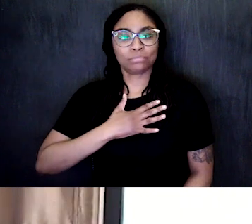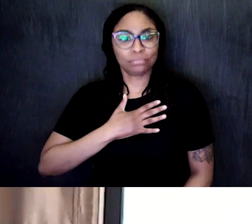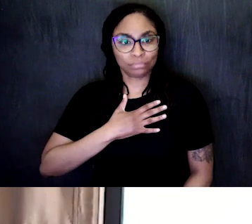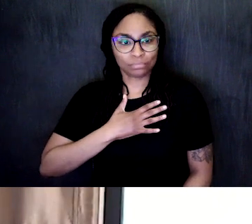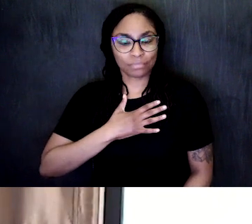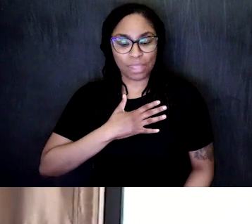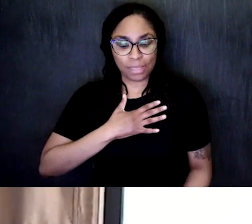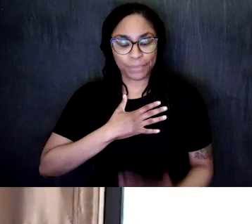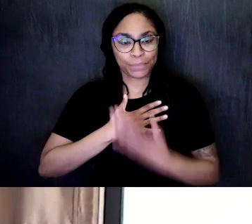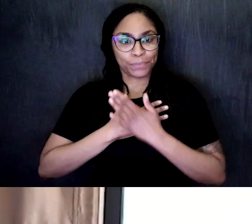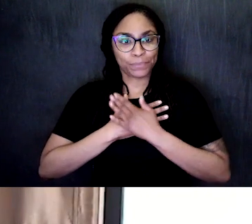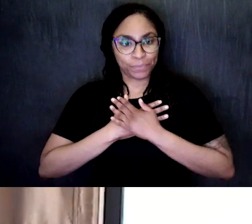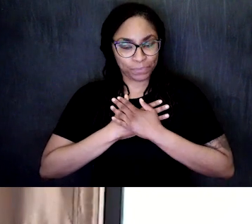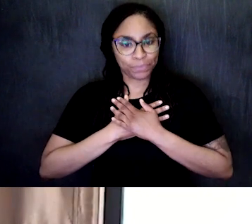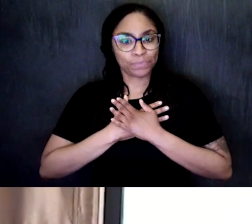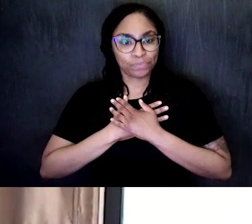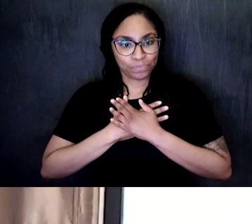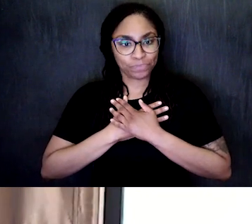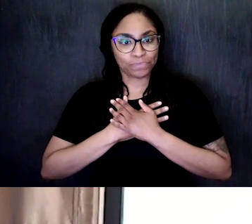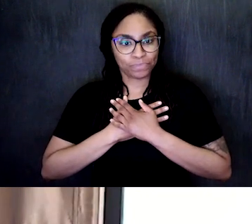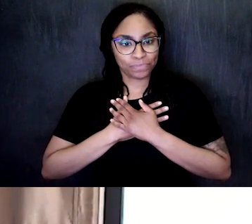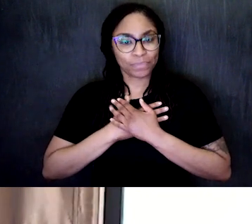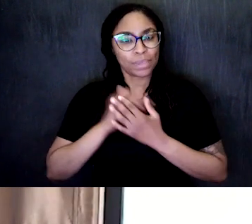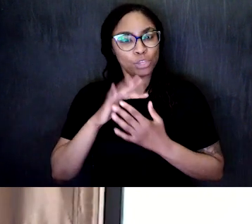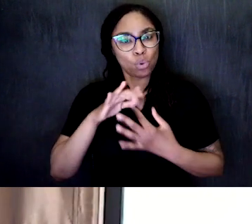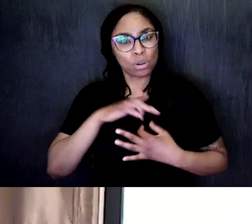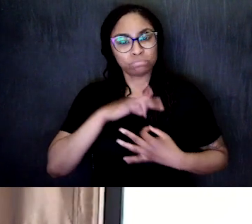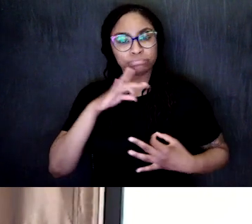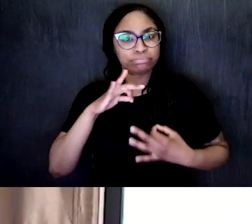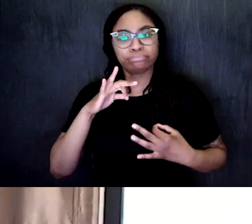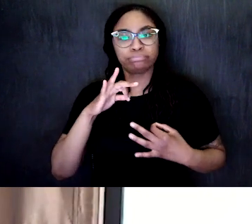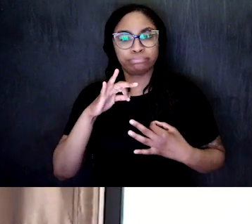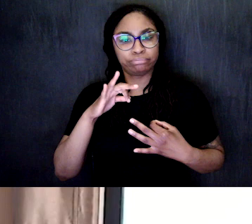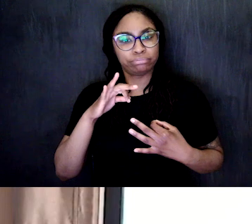And then the other hand on top. Reconnect to your essence.